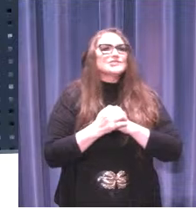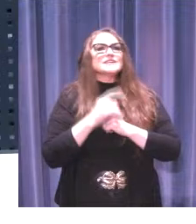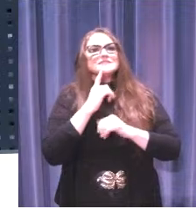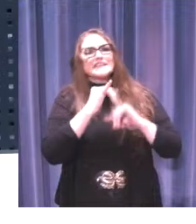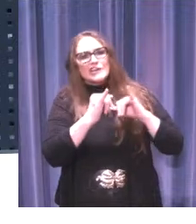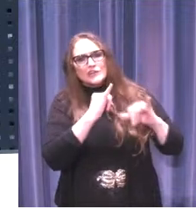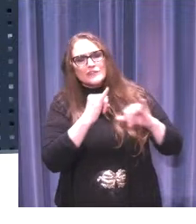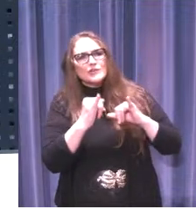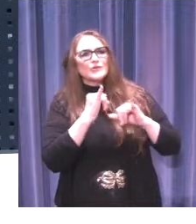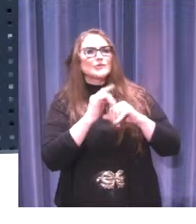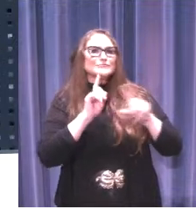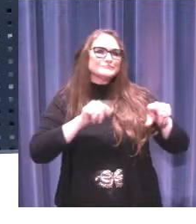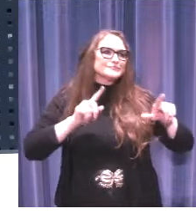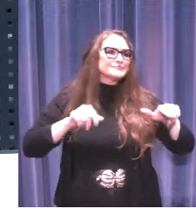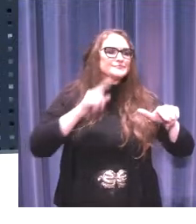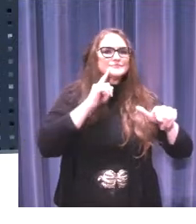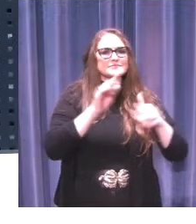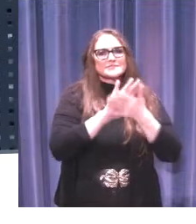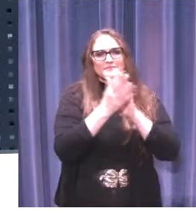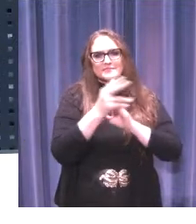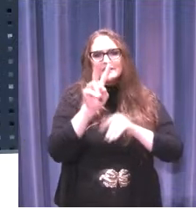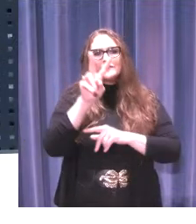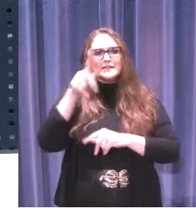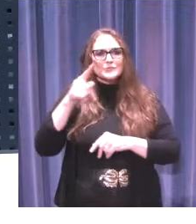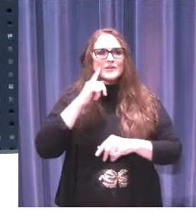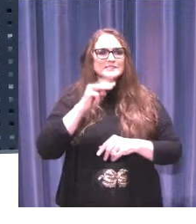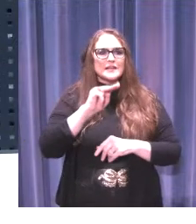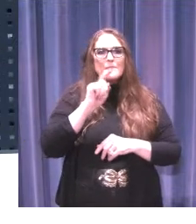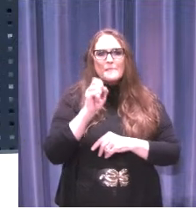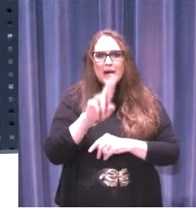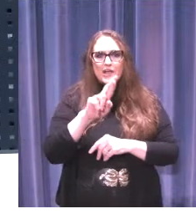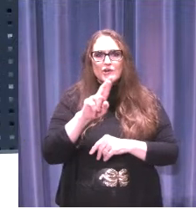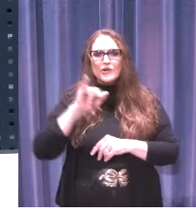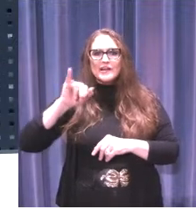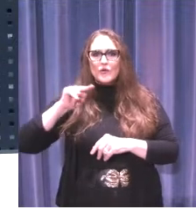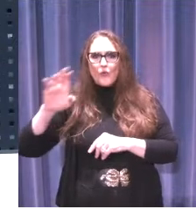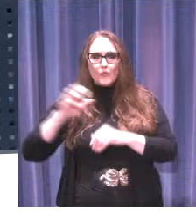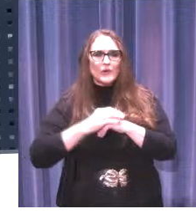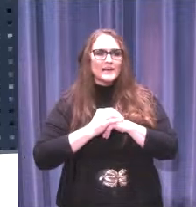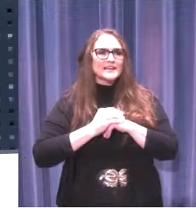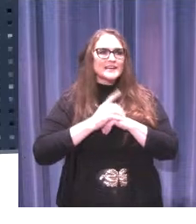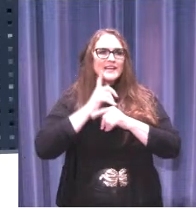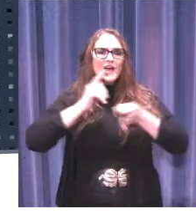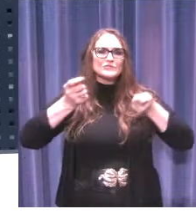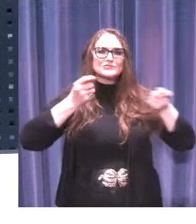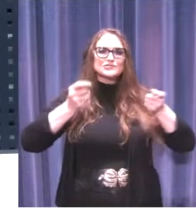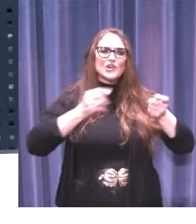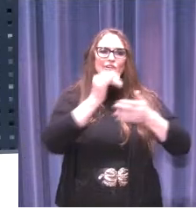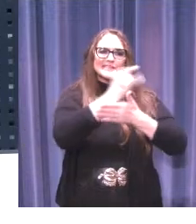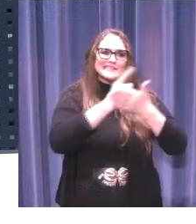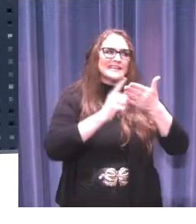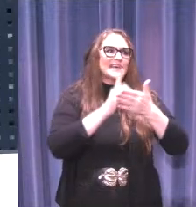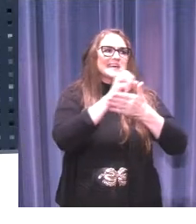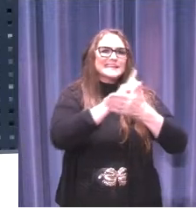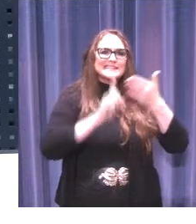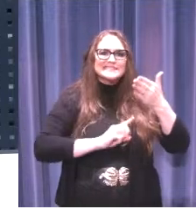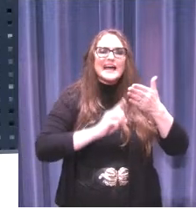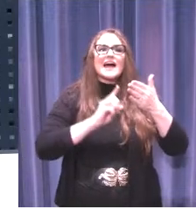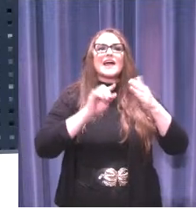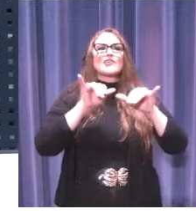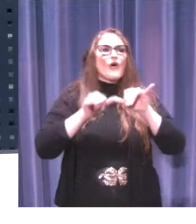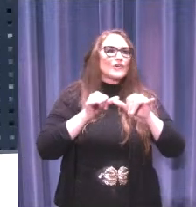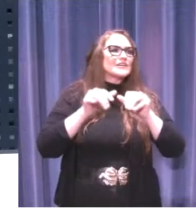interviews, I was a vice president of Meyer Incorporated. I was in charge of design, architecture, engineering,